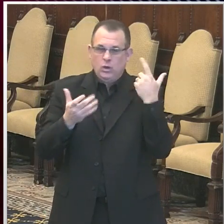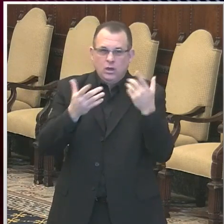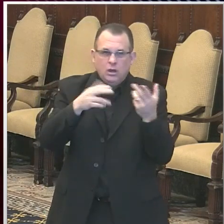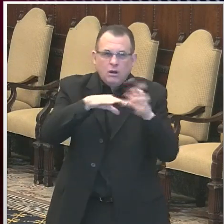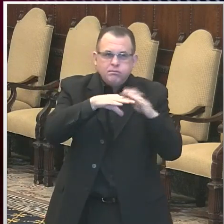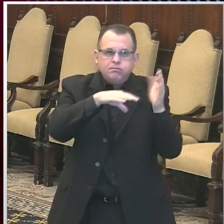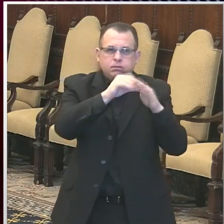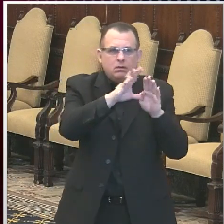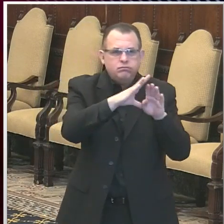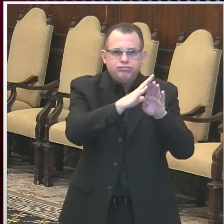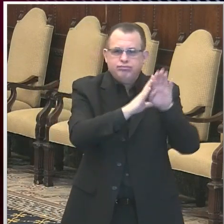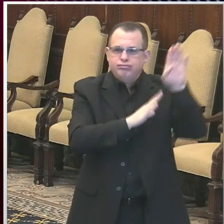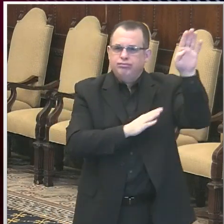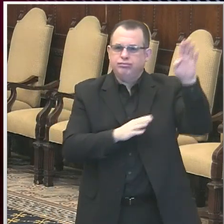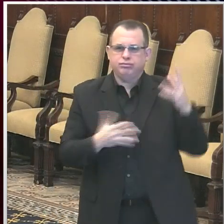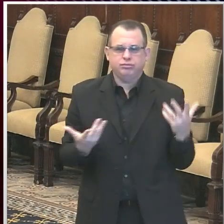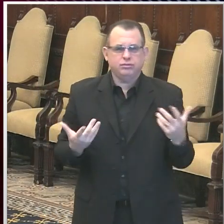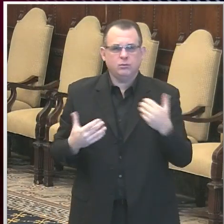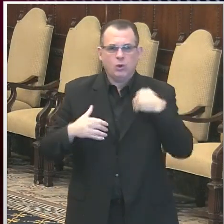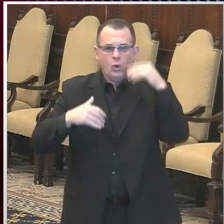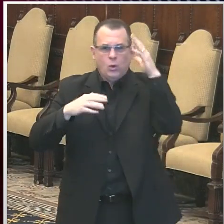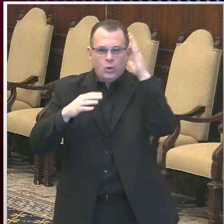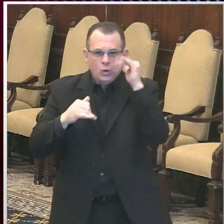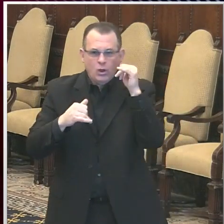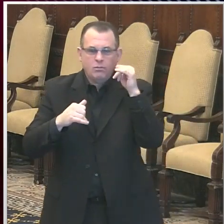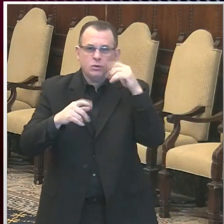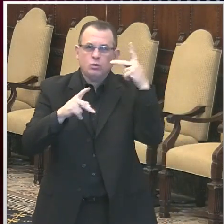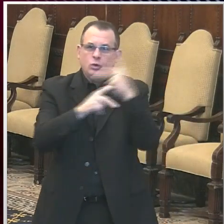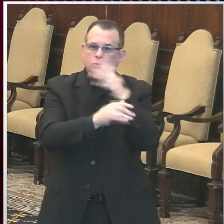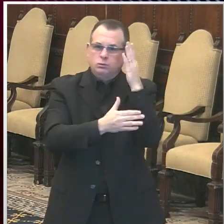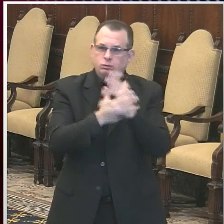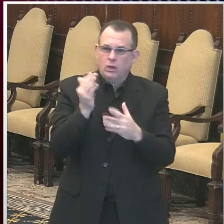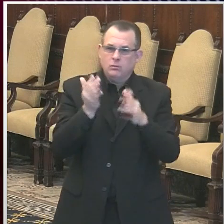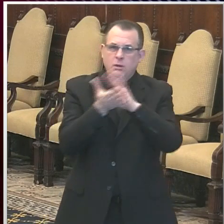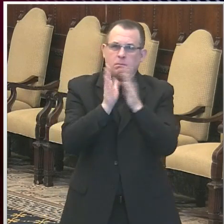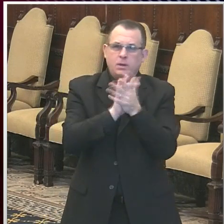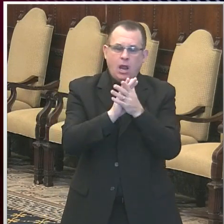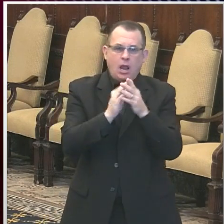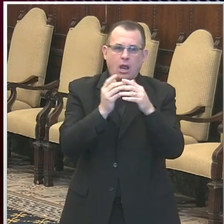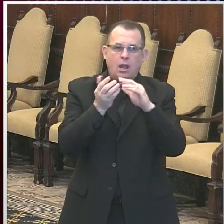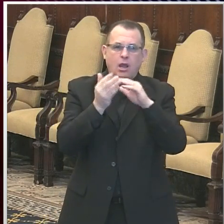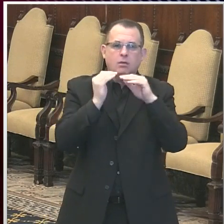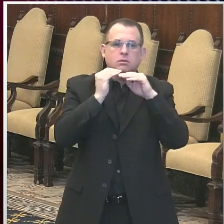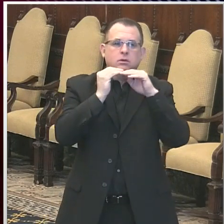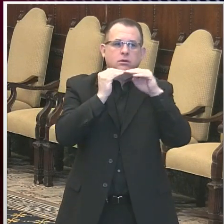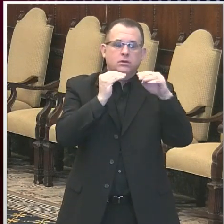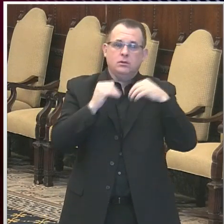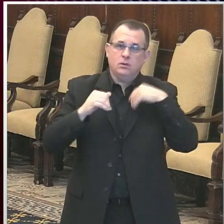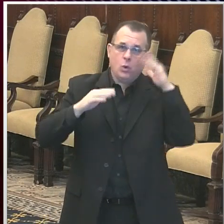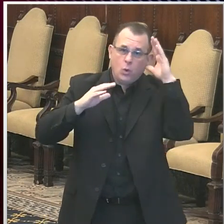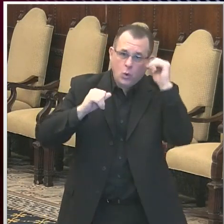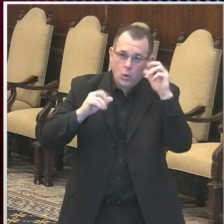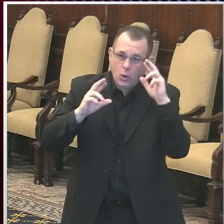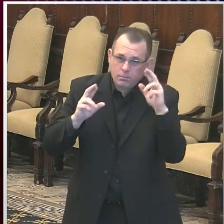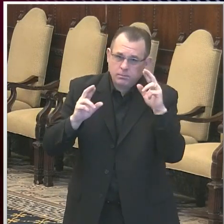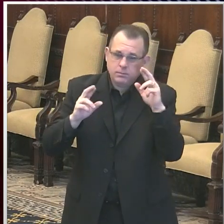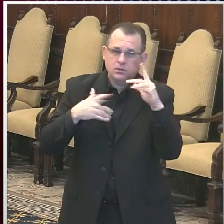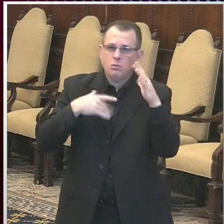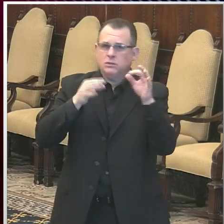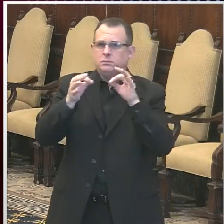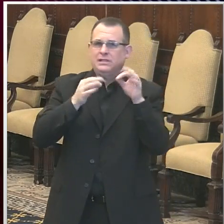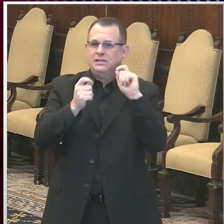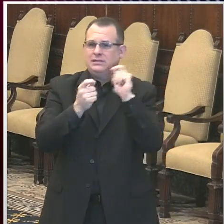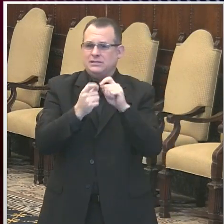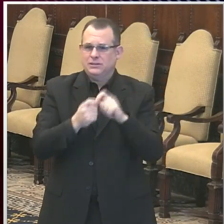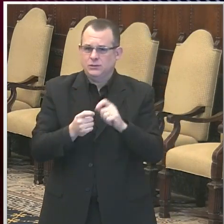near the worst of this and that we'll get better from here. Not at the worst, but near the worst of this. So here's more details. As of today,